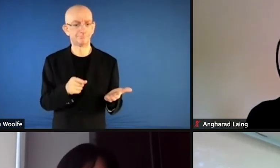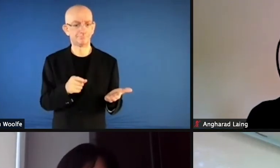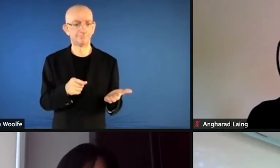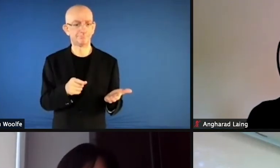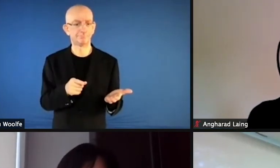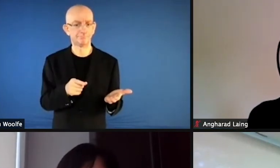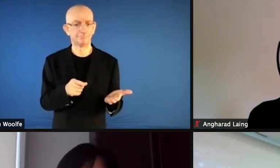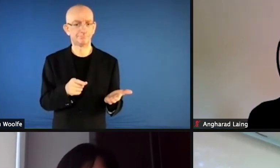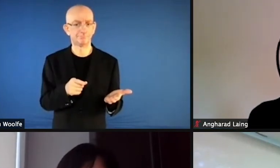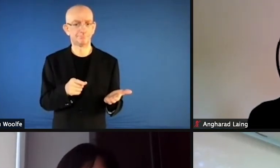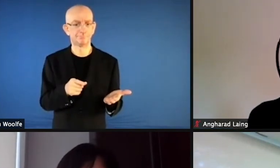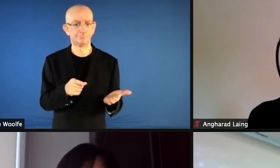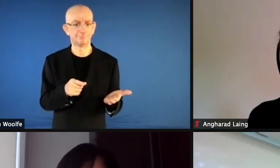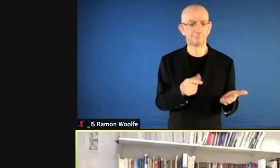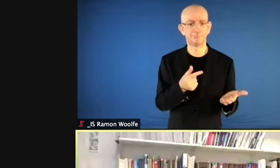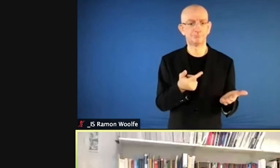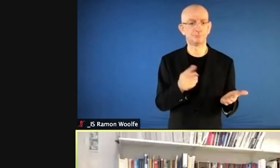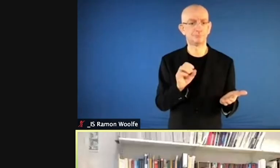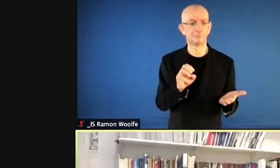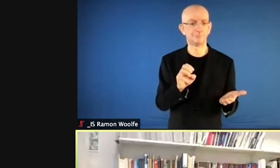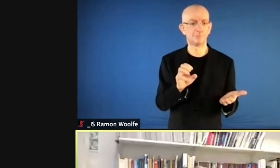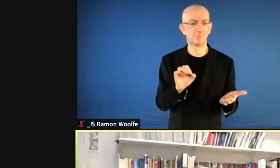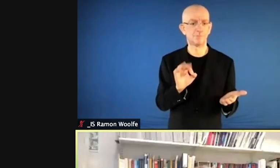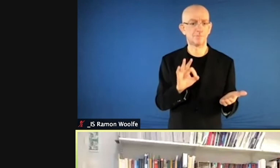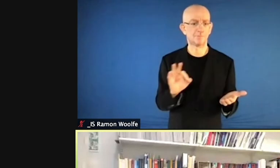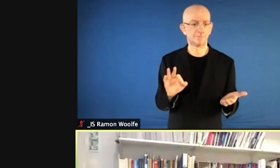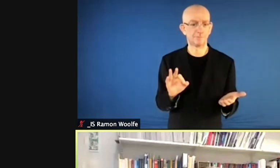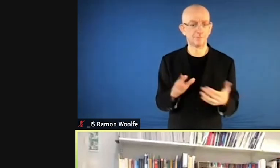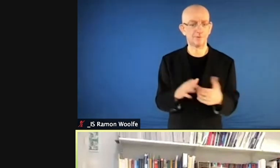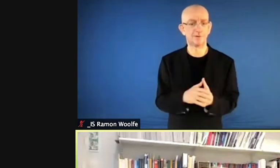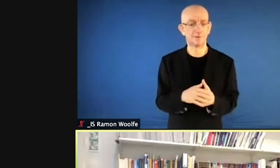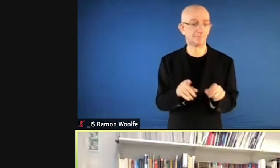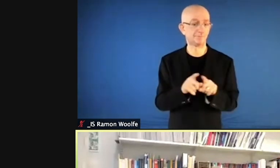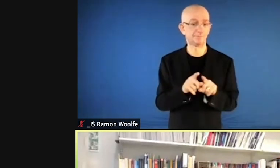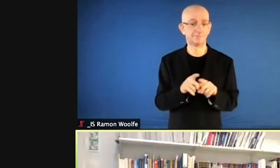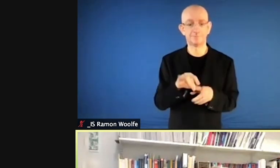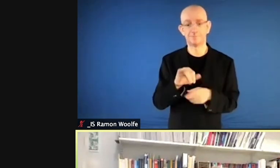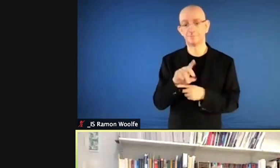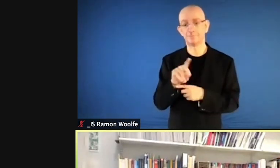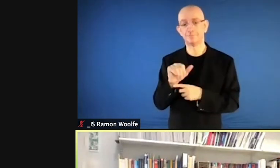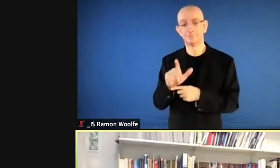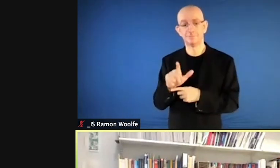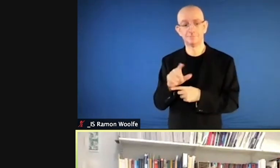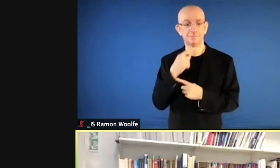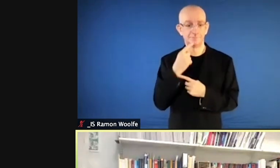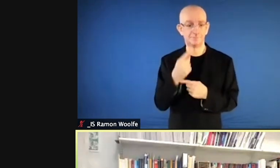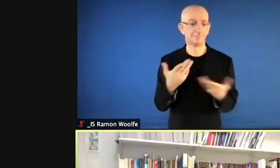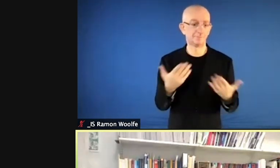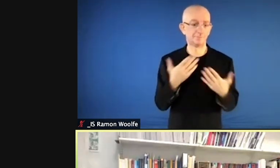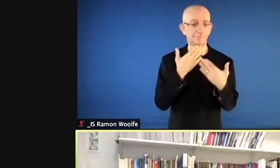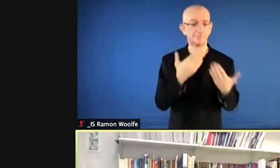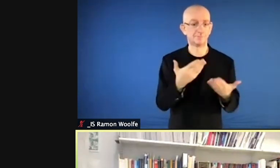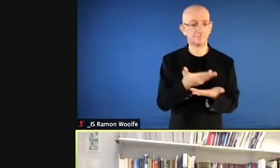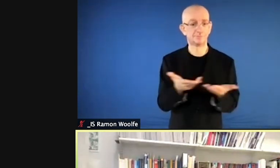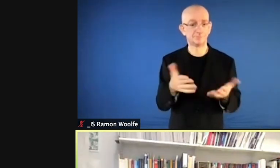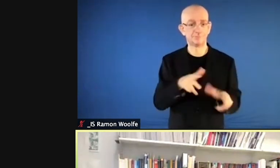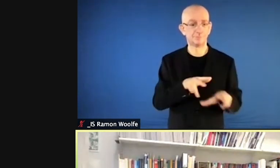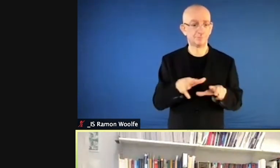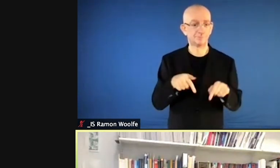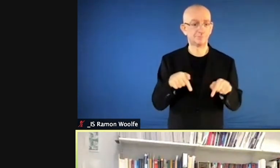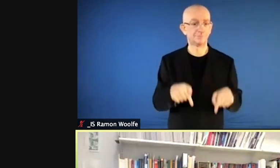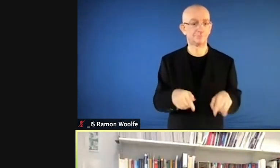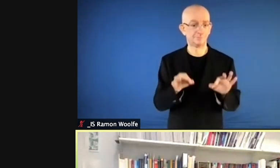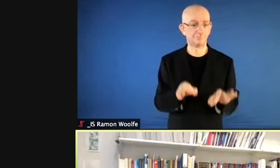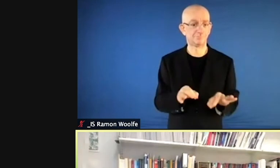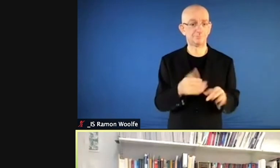As Idil said, thank you so much for organising this, and thank you to all the participants and panelists and my fellow